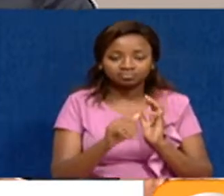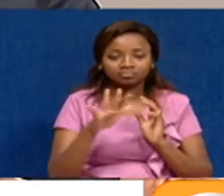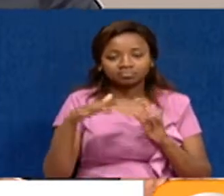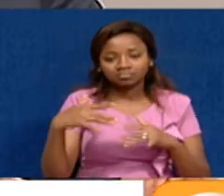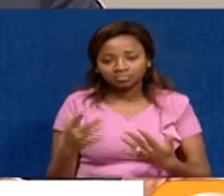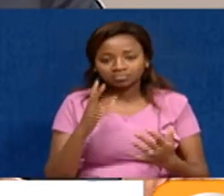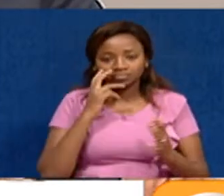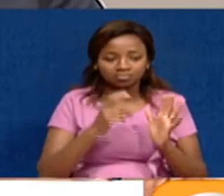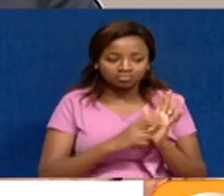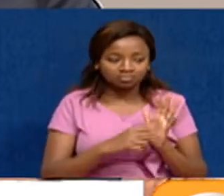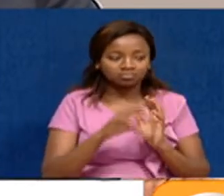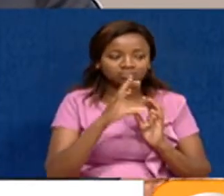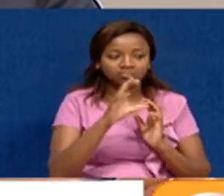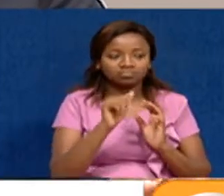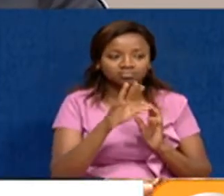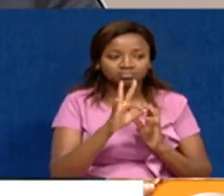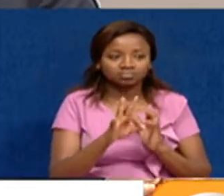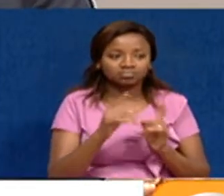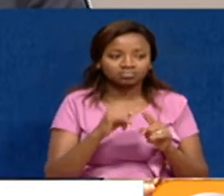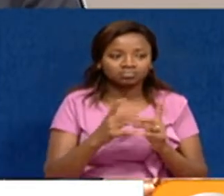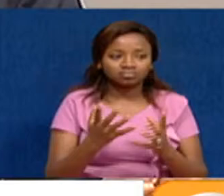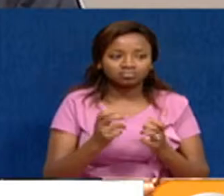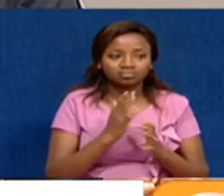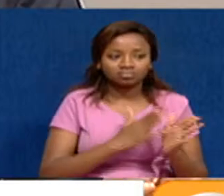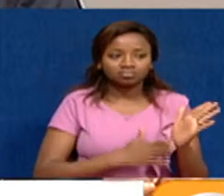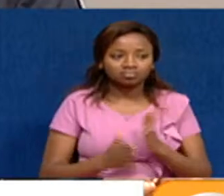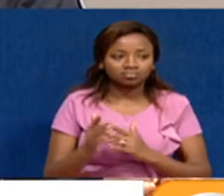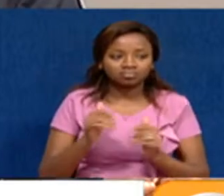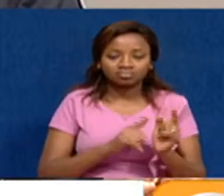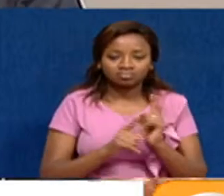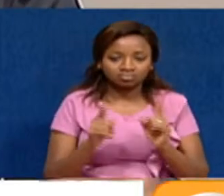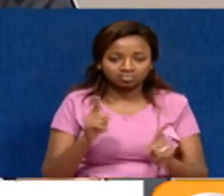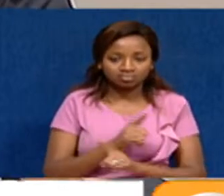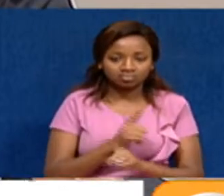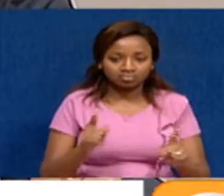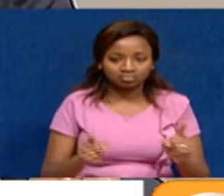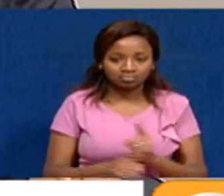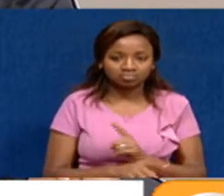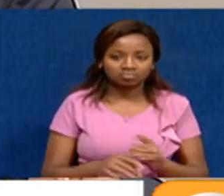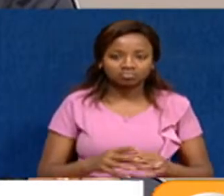order, you see, and for the benefit of everybody, you see.